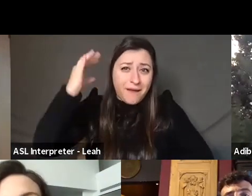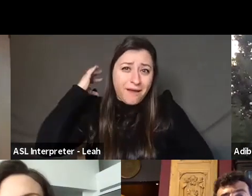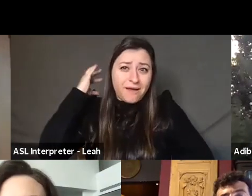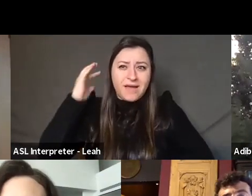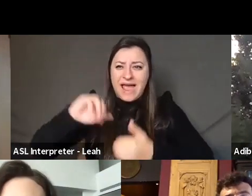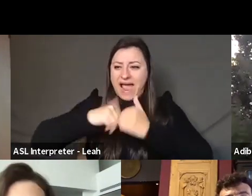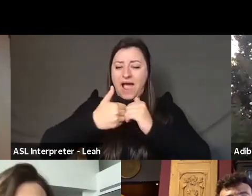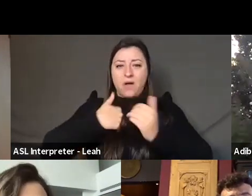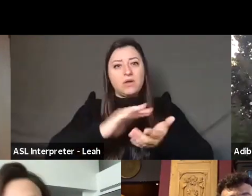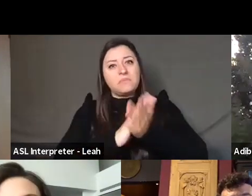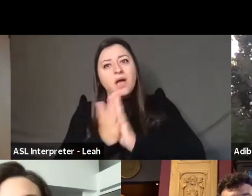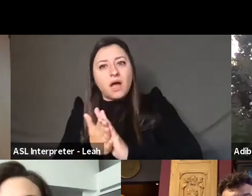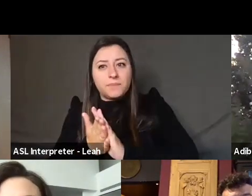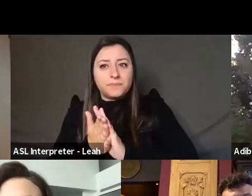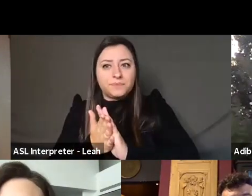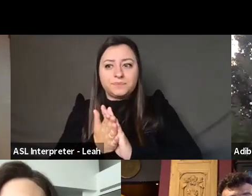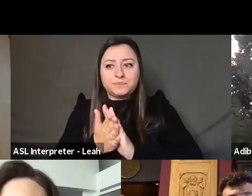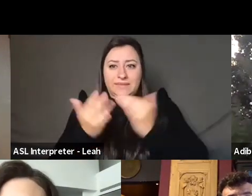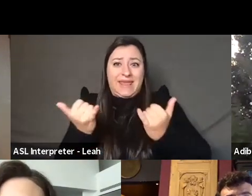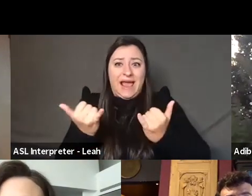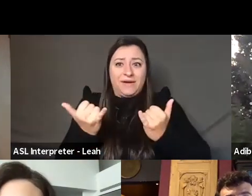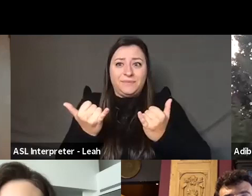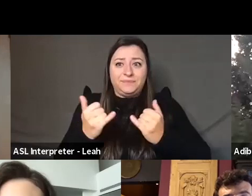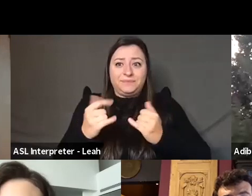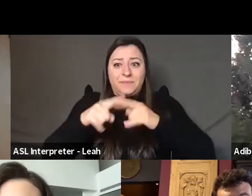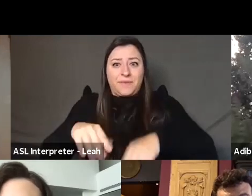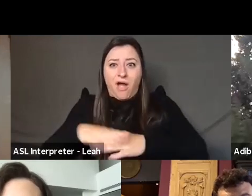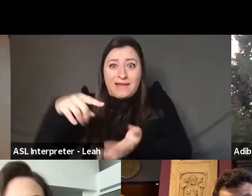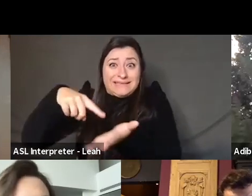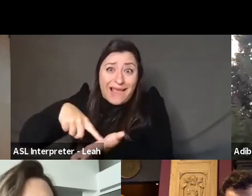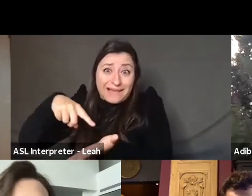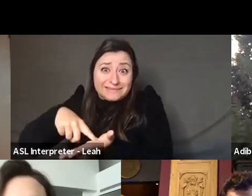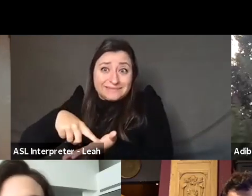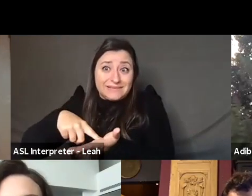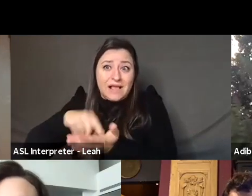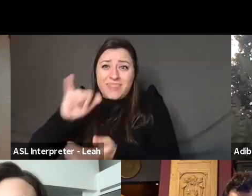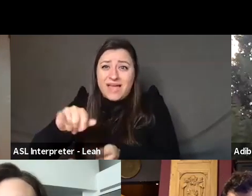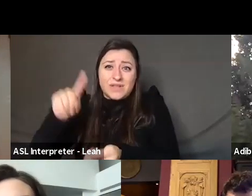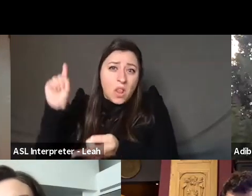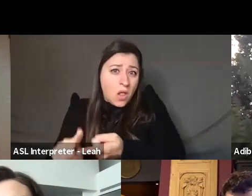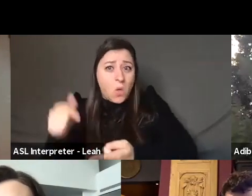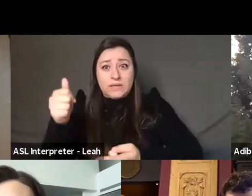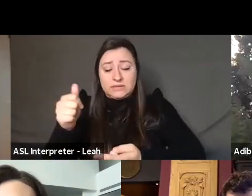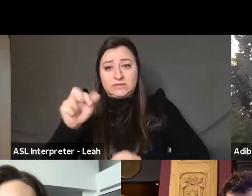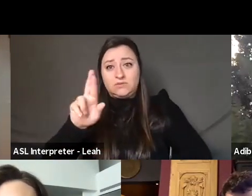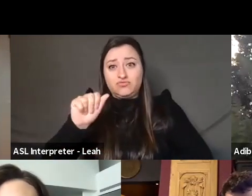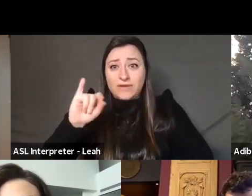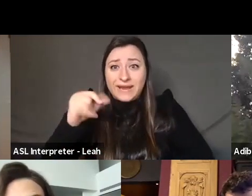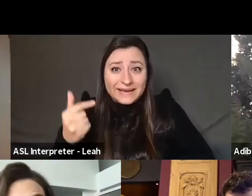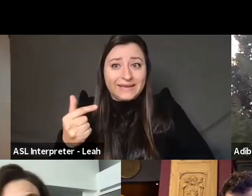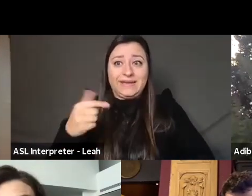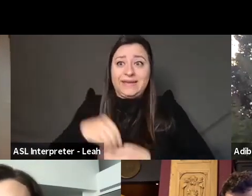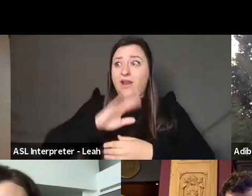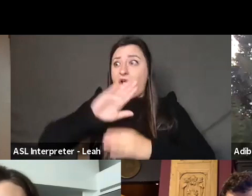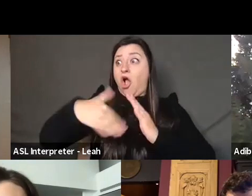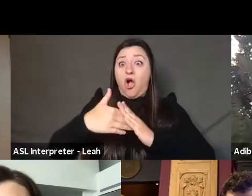did we become a state defaulting on our debt, which is the lowest rating in any sovereign state in terms